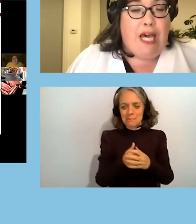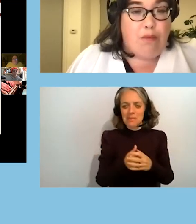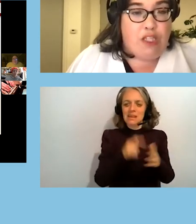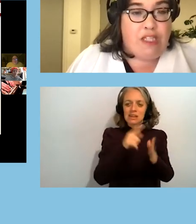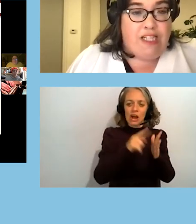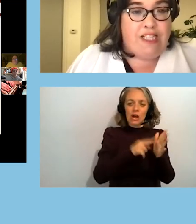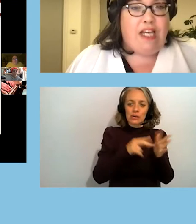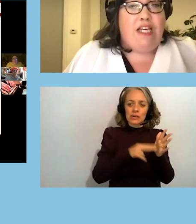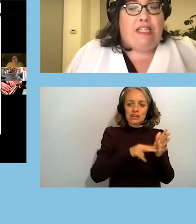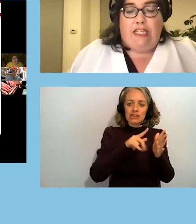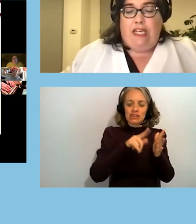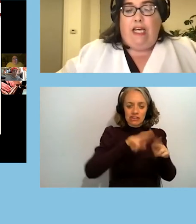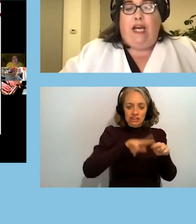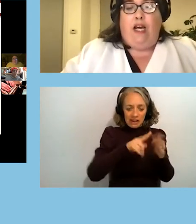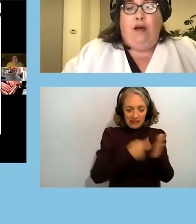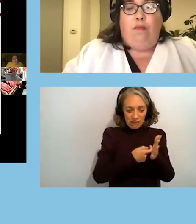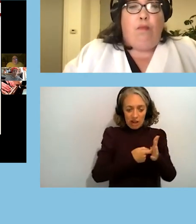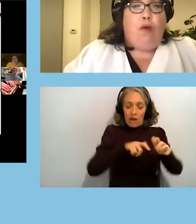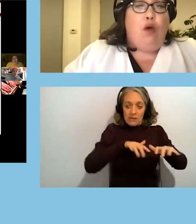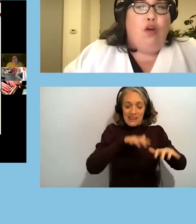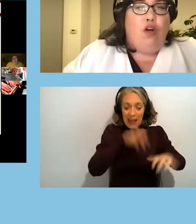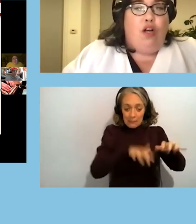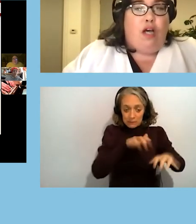Jennifer was captioning the